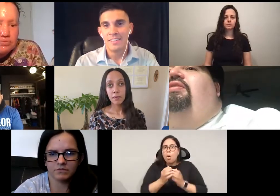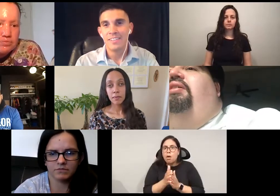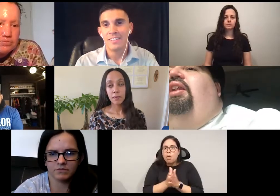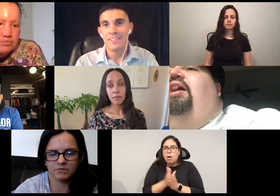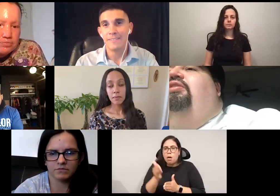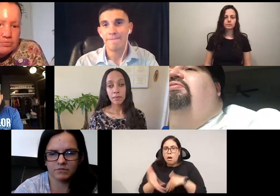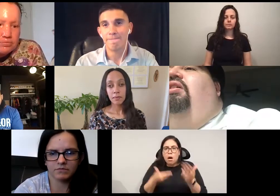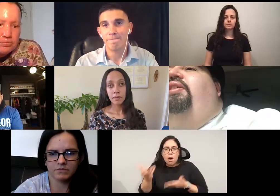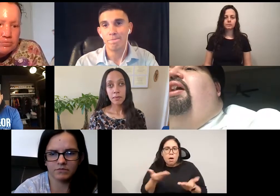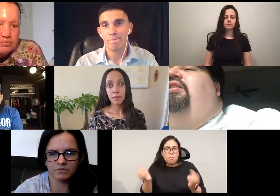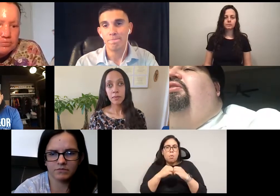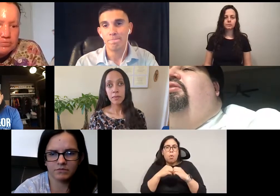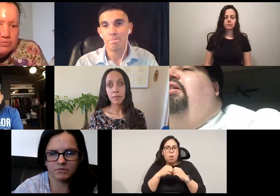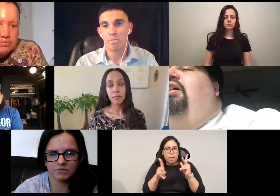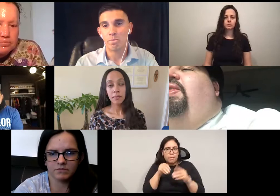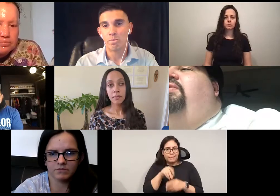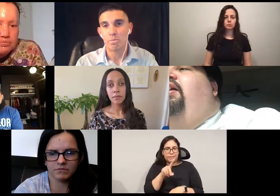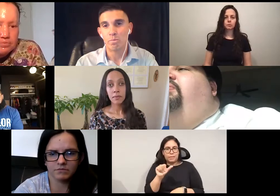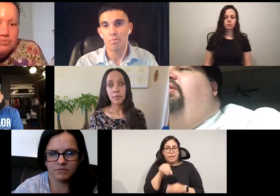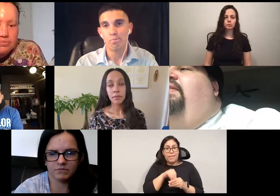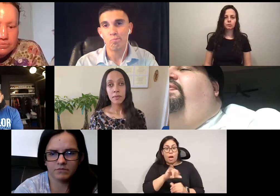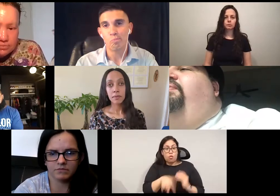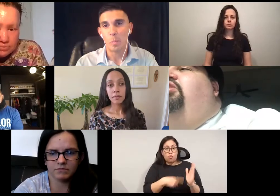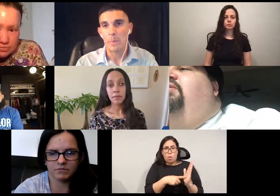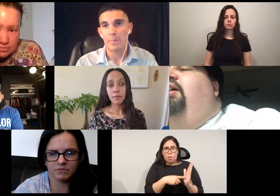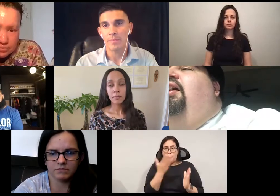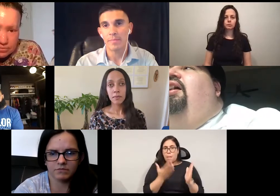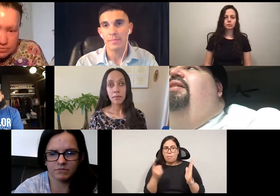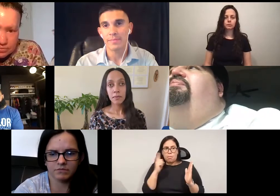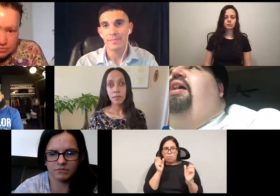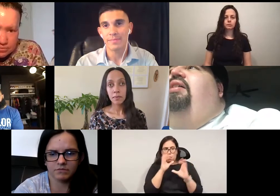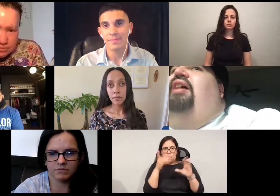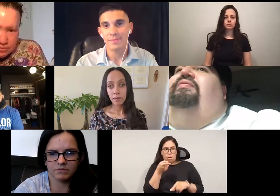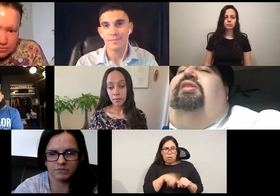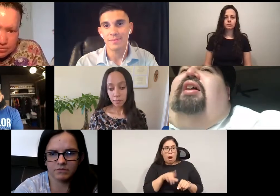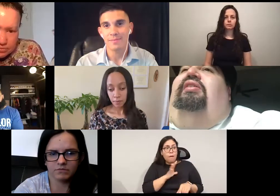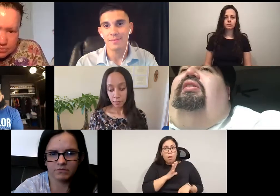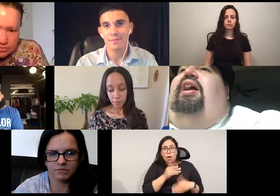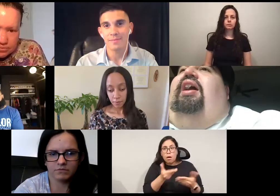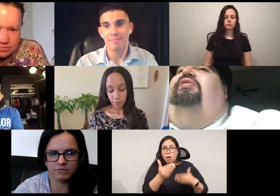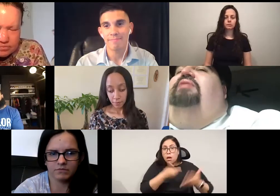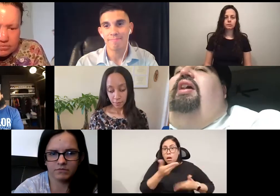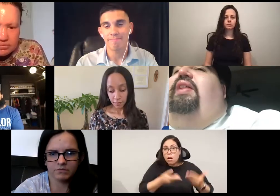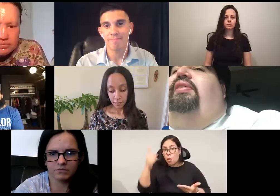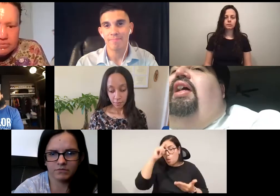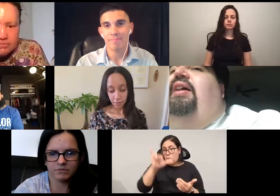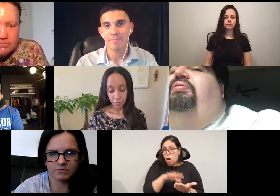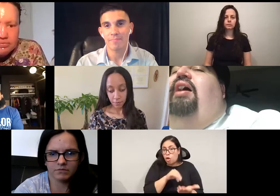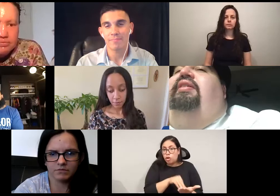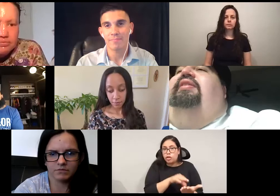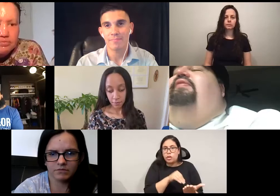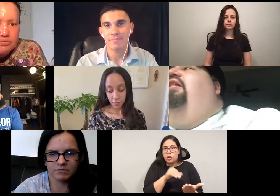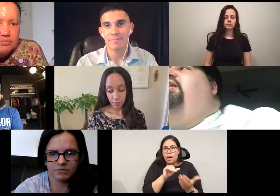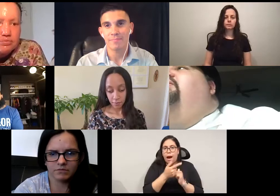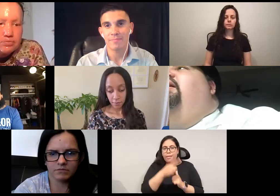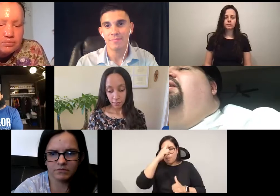with a disability in a role that they couldn't otherwise perceive them doing, based on what they learn and the way that they